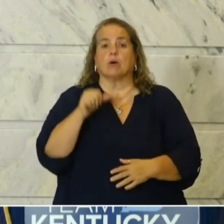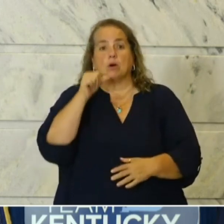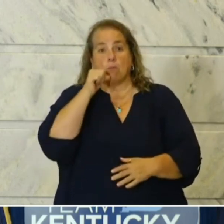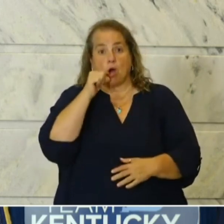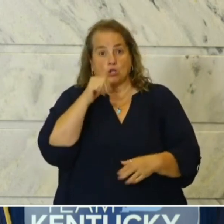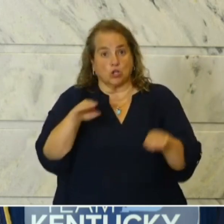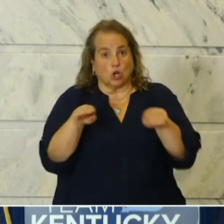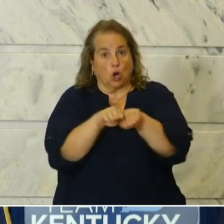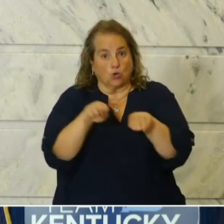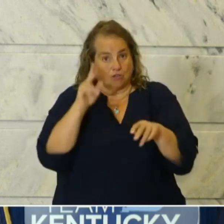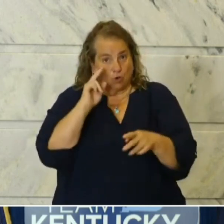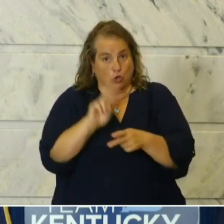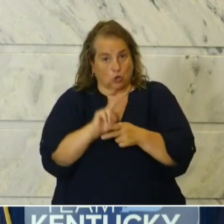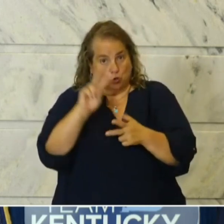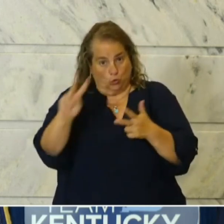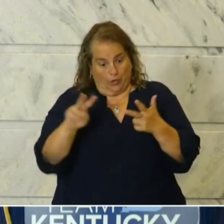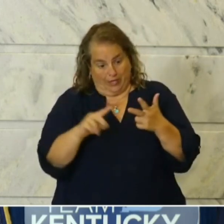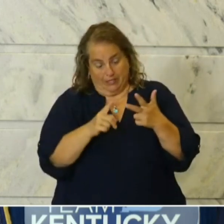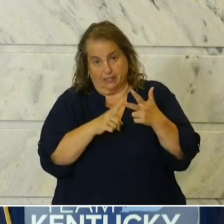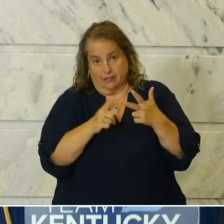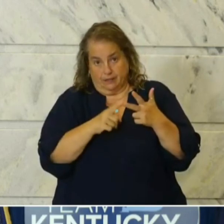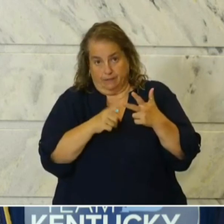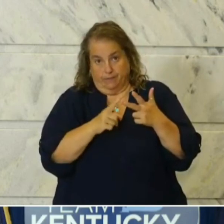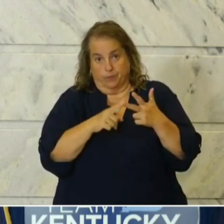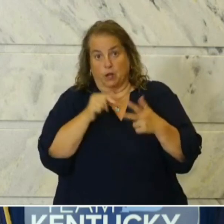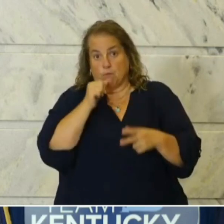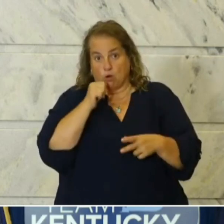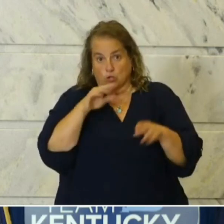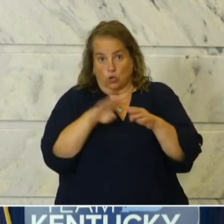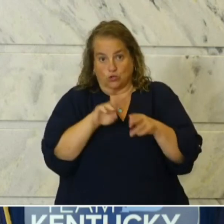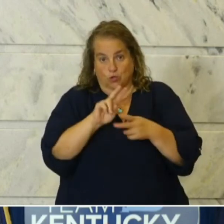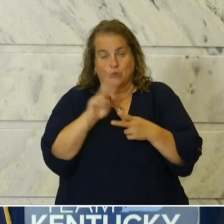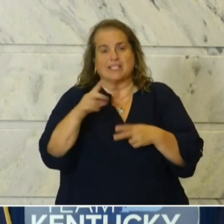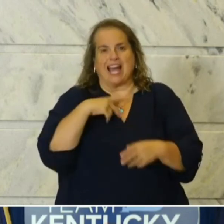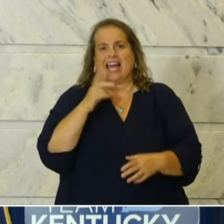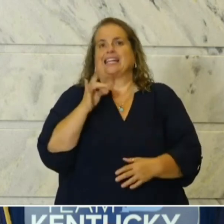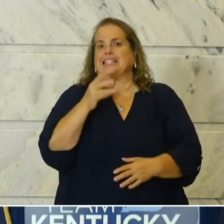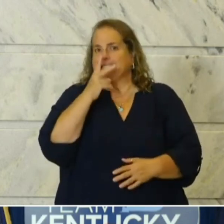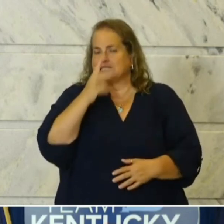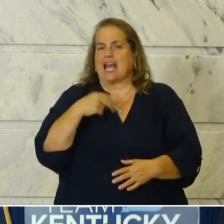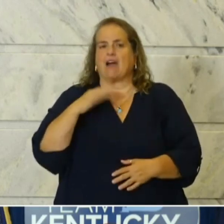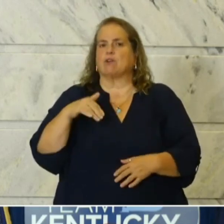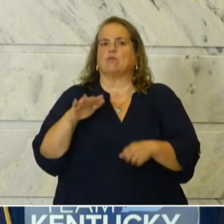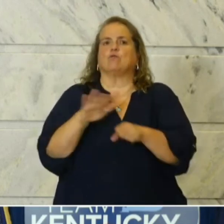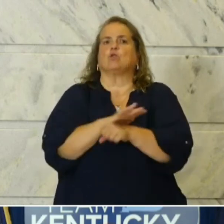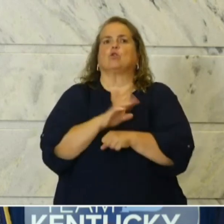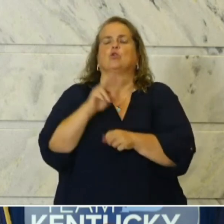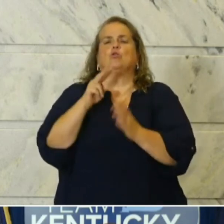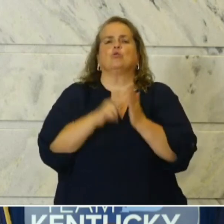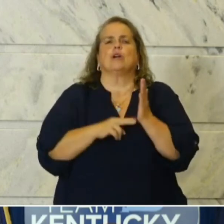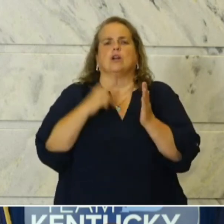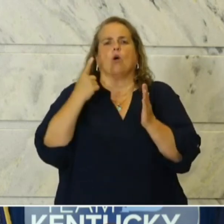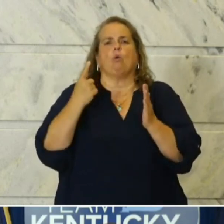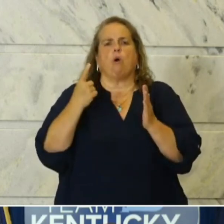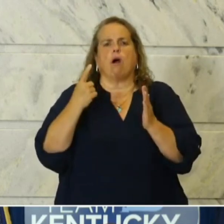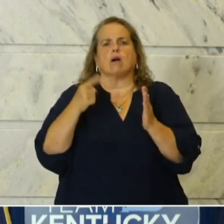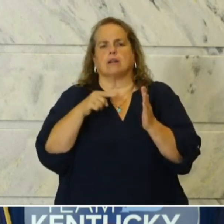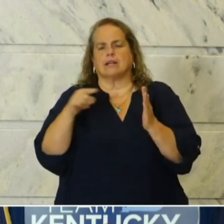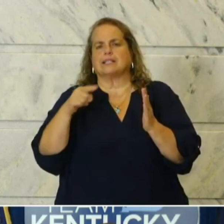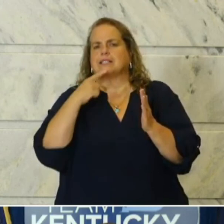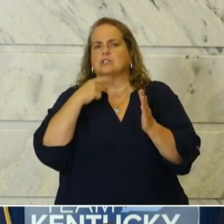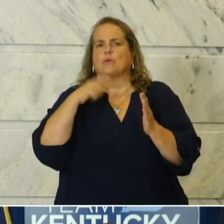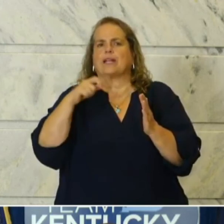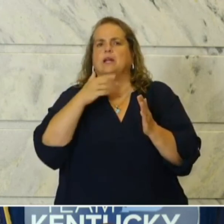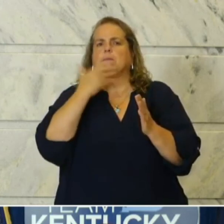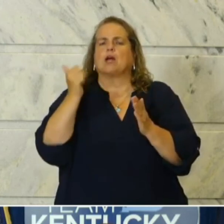for 2 weeks. I did see, and I haven't gotten to fully read it, an op-ed on the fact that we need better guidance as